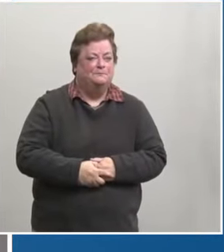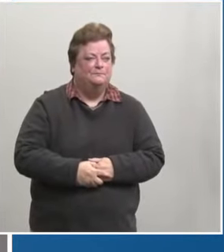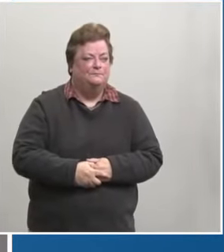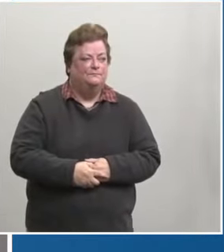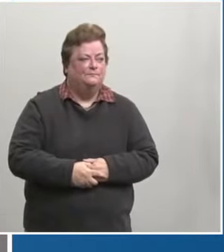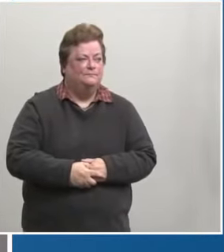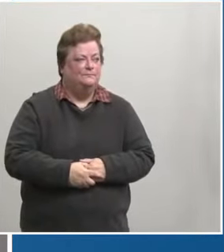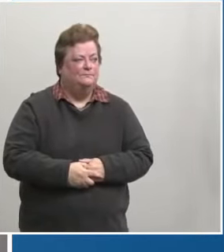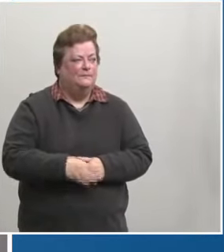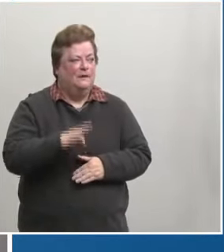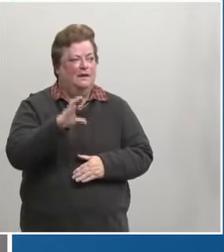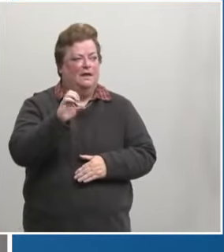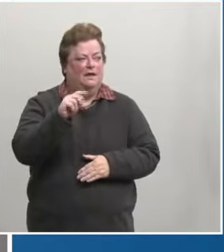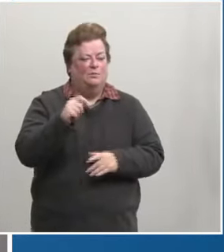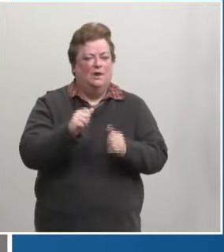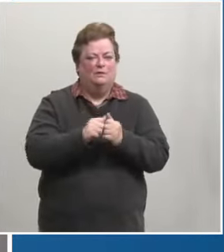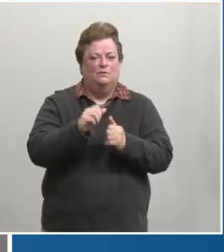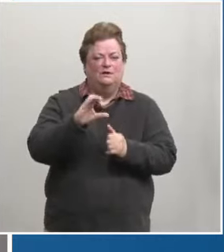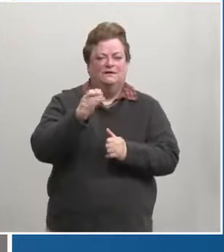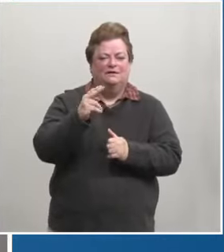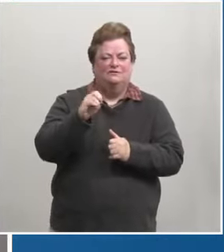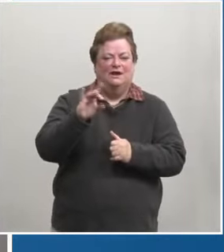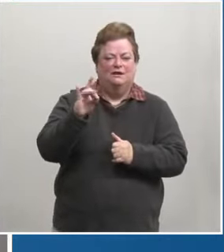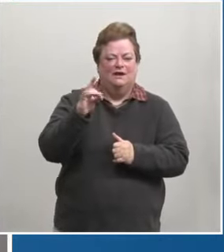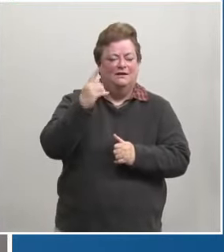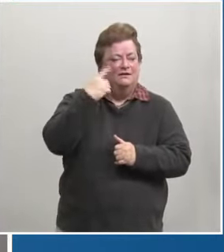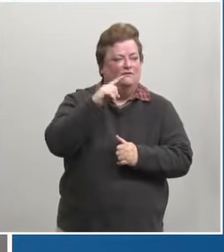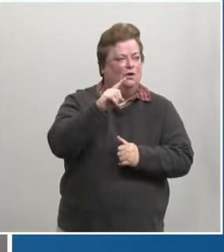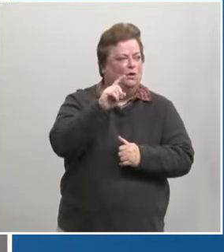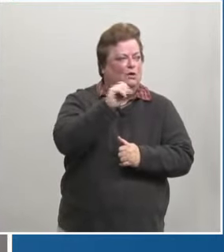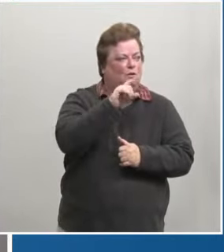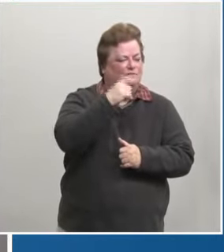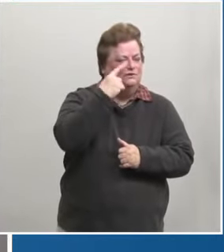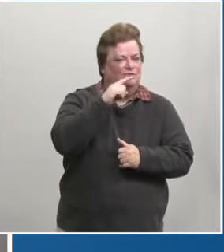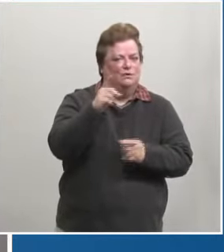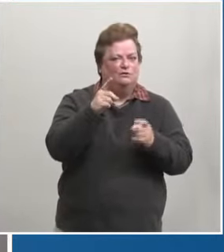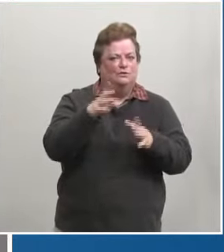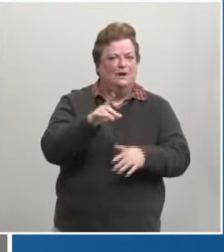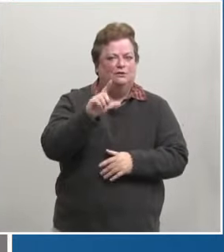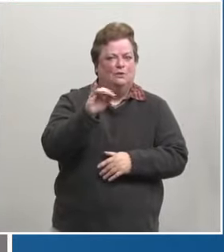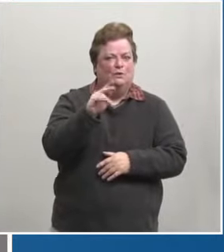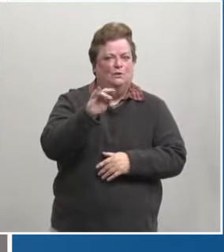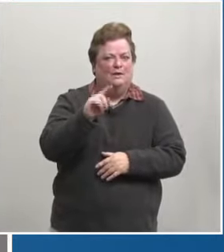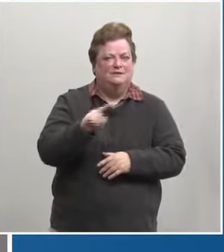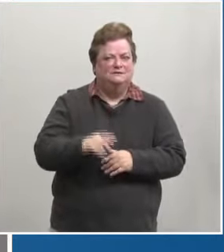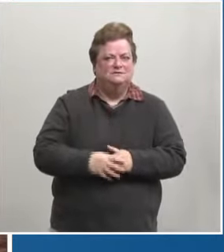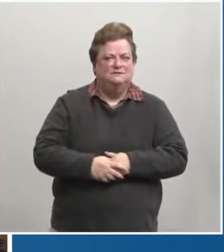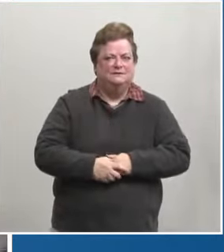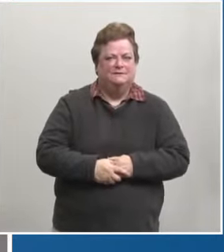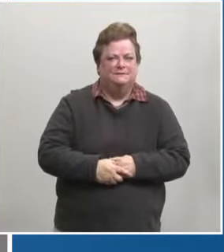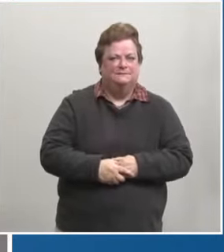Mayor, this is Brent with Channel 8. I have some questions for Director Lopez. Great. Thanks, Brent. She'll be right up.